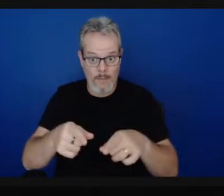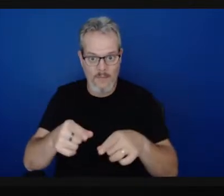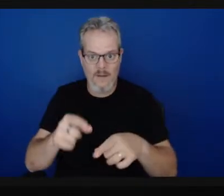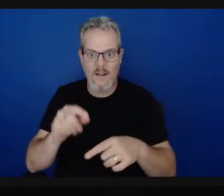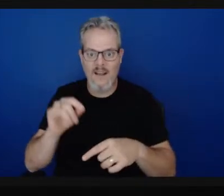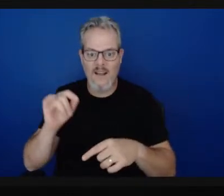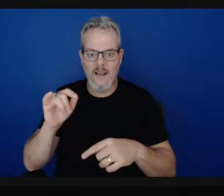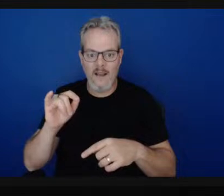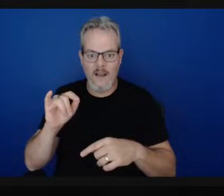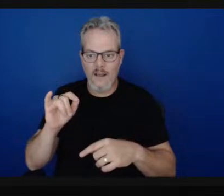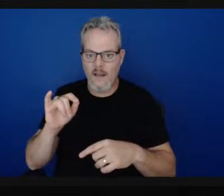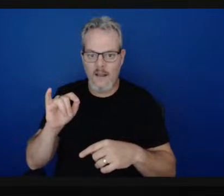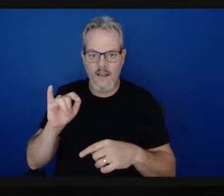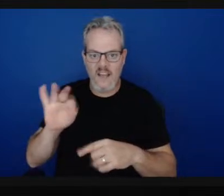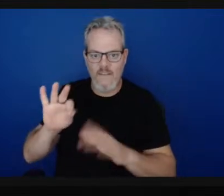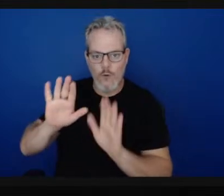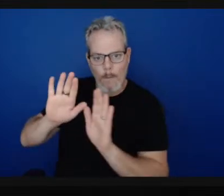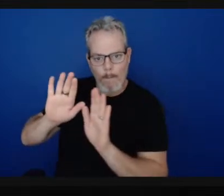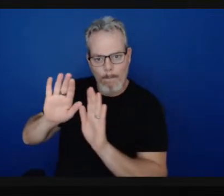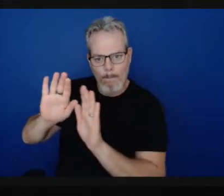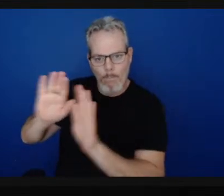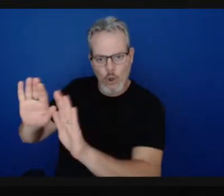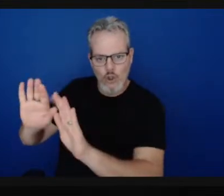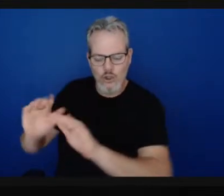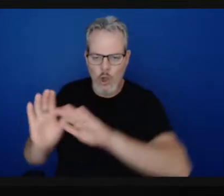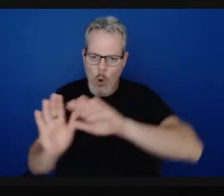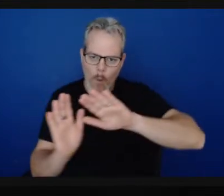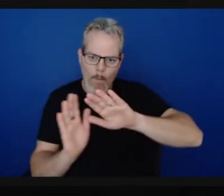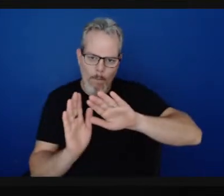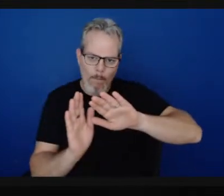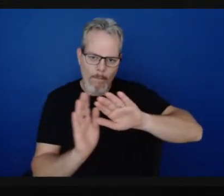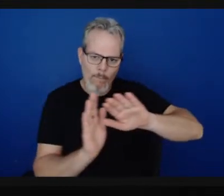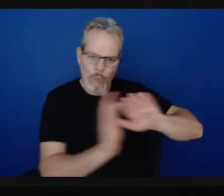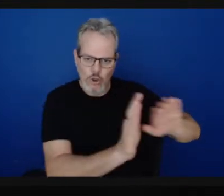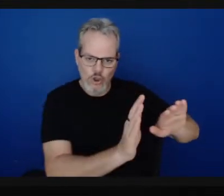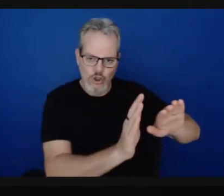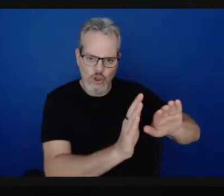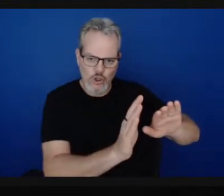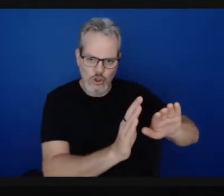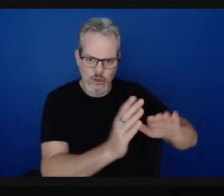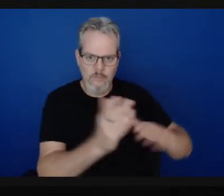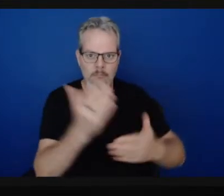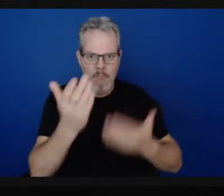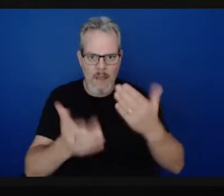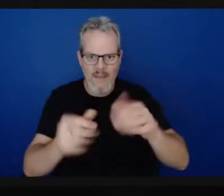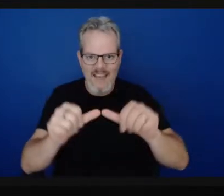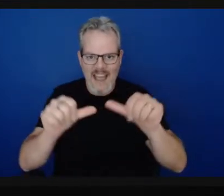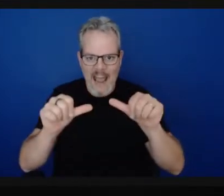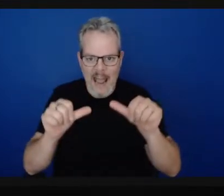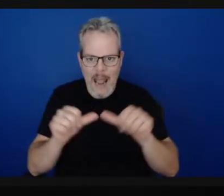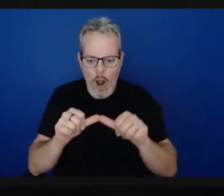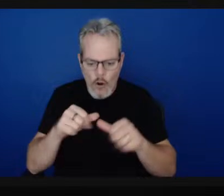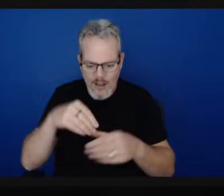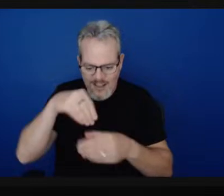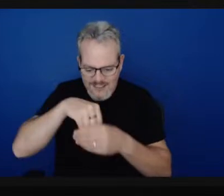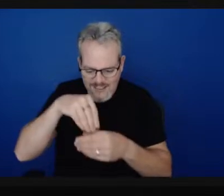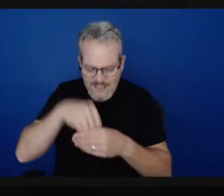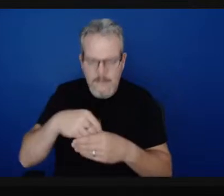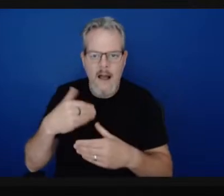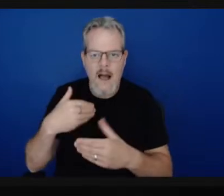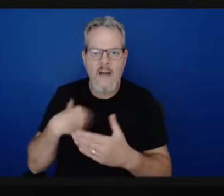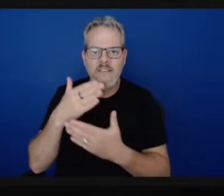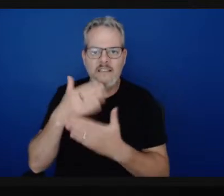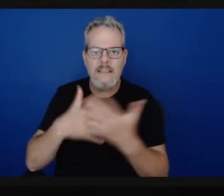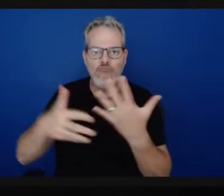this way or pushing over this way, there could be areas where you have interaction of